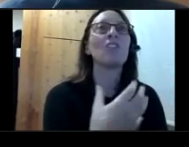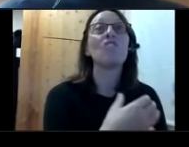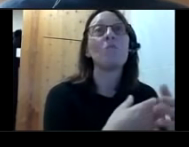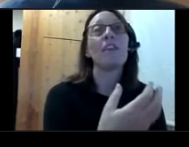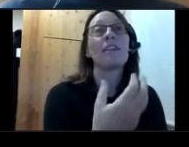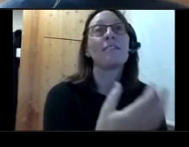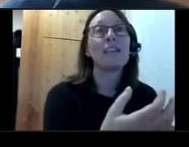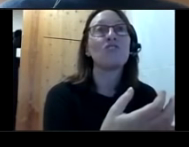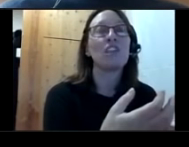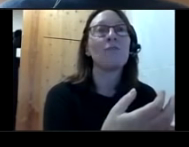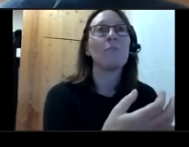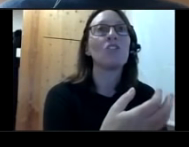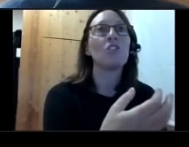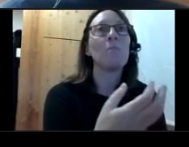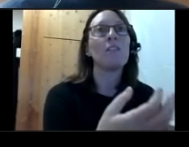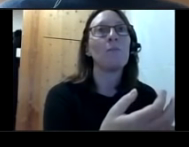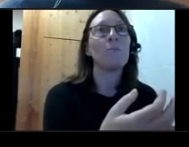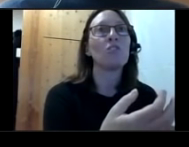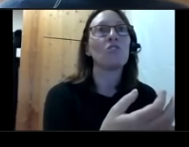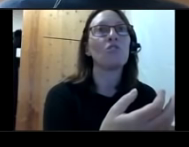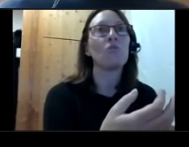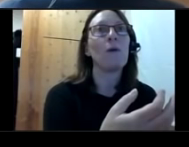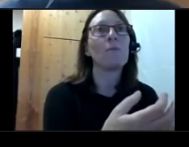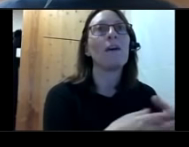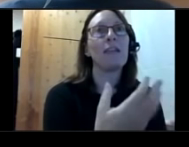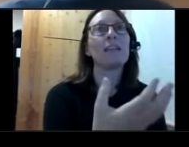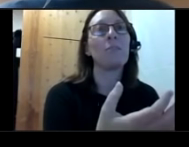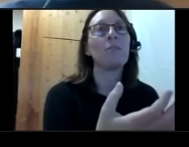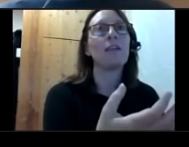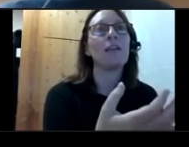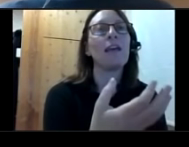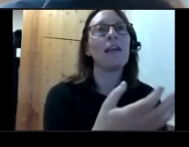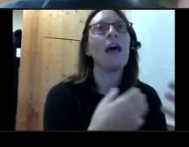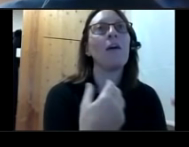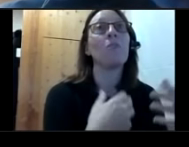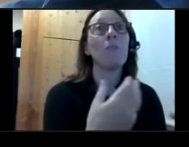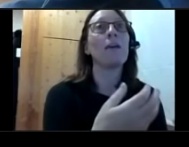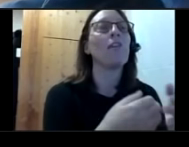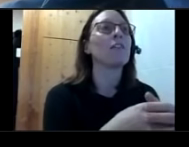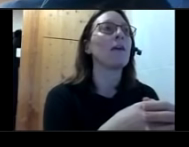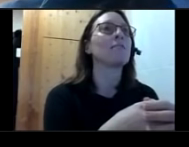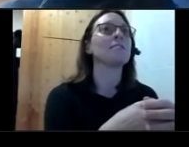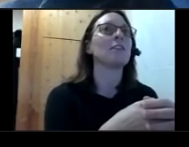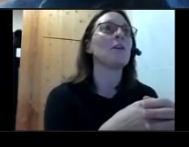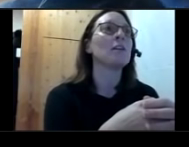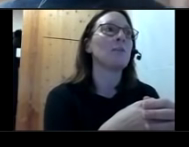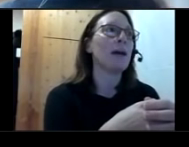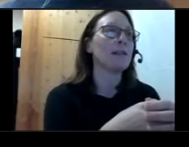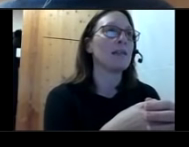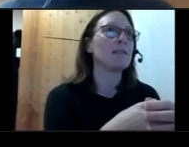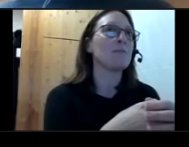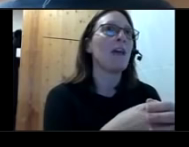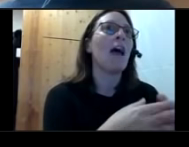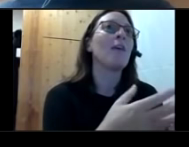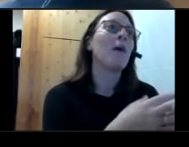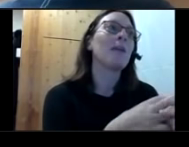we can assume that things like statutory information that must be published on a school's website is something that the public are expected to